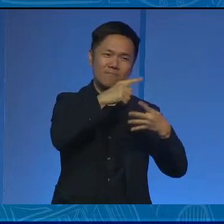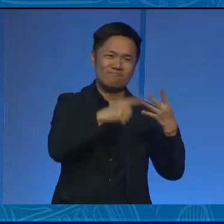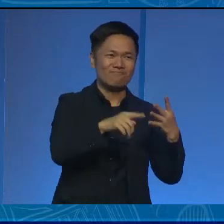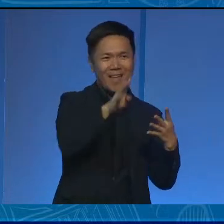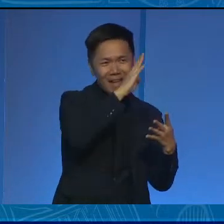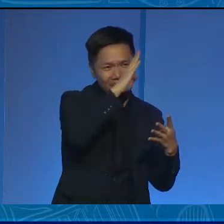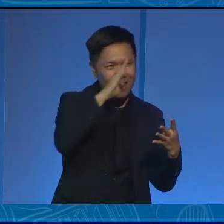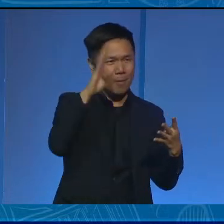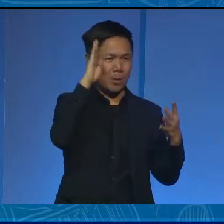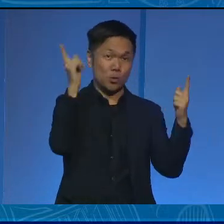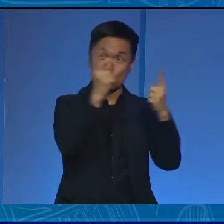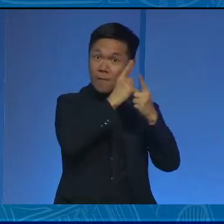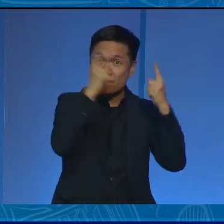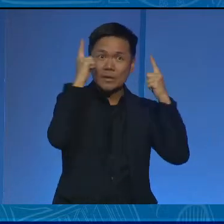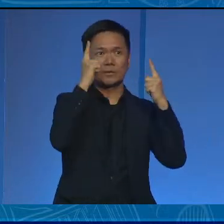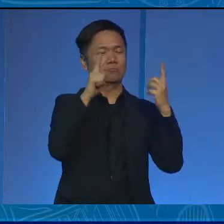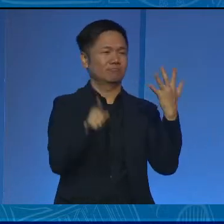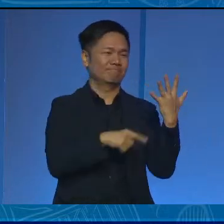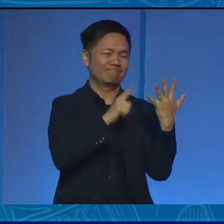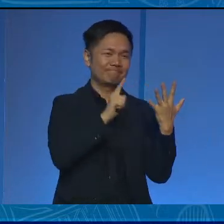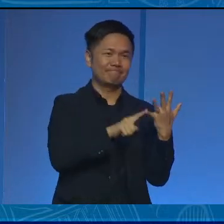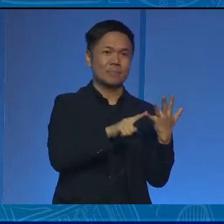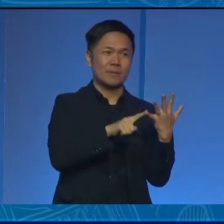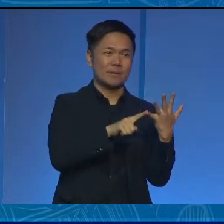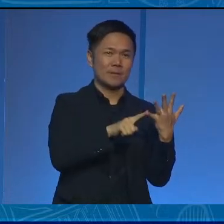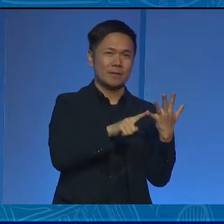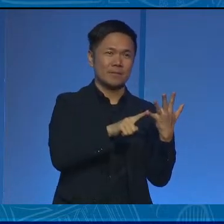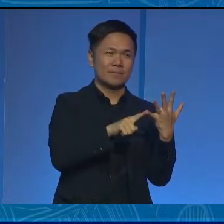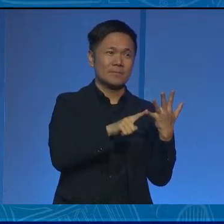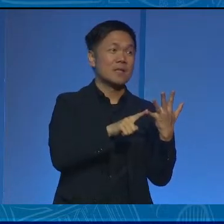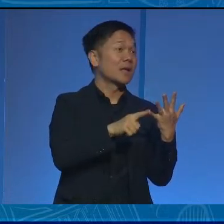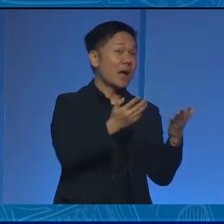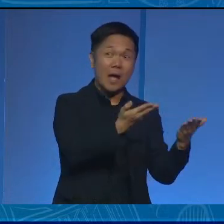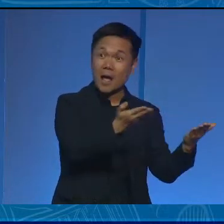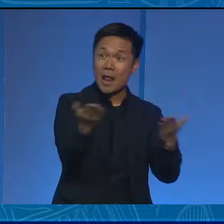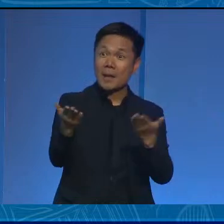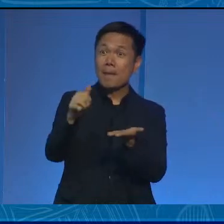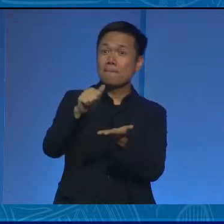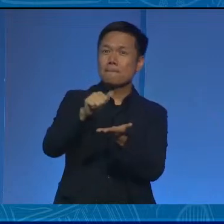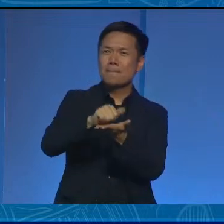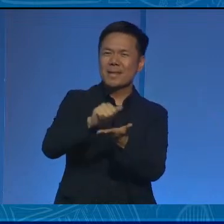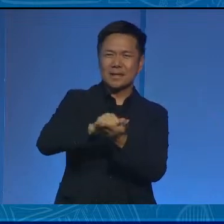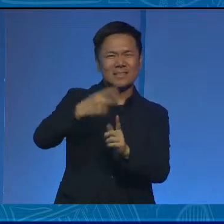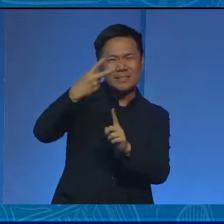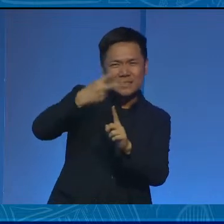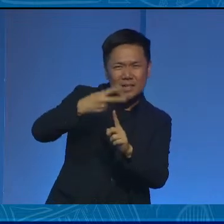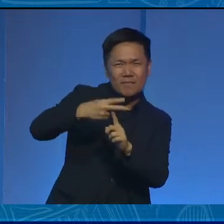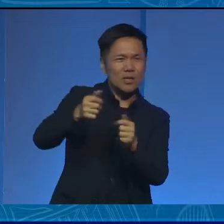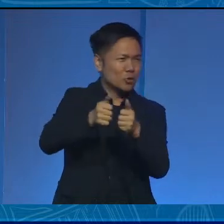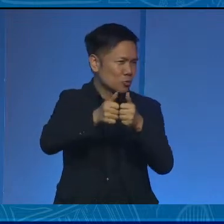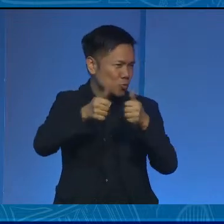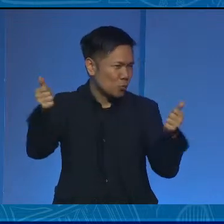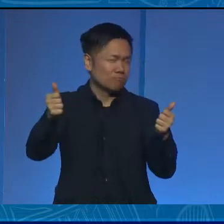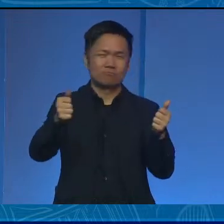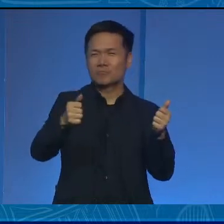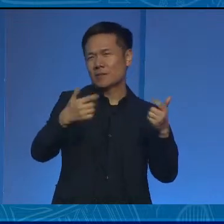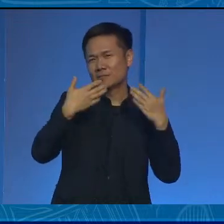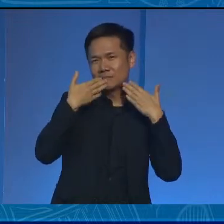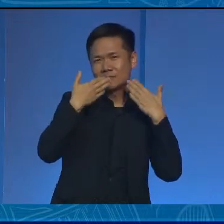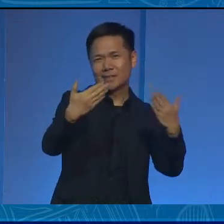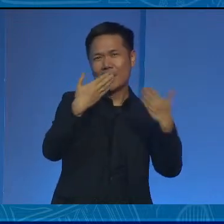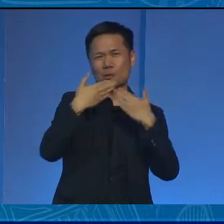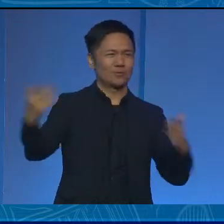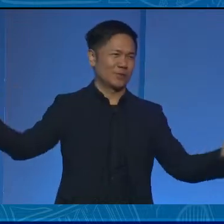academic institutions, and importantly too, our media partners. I wish you all